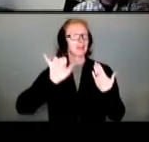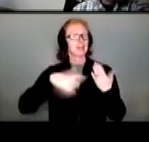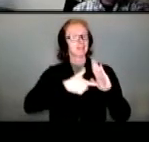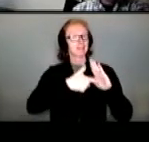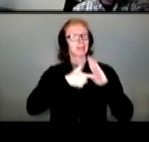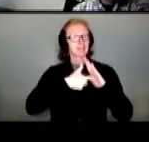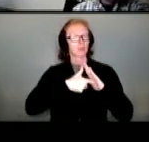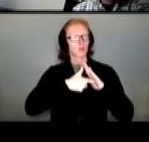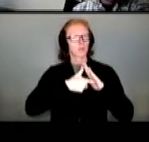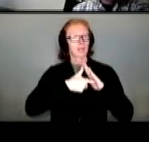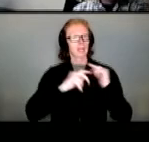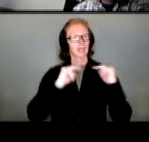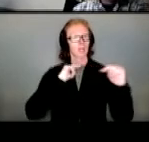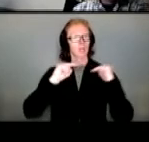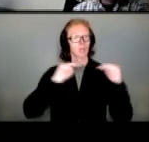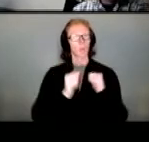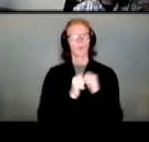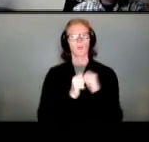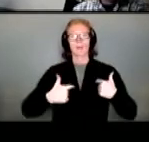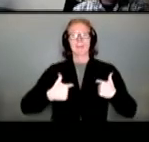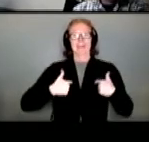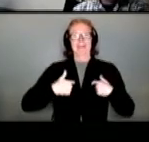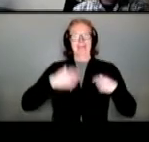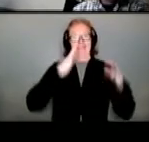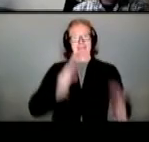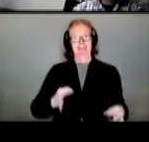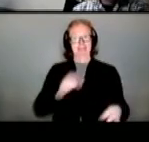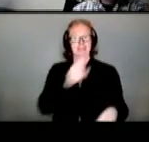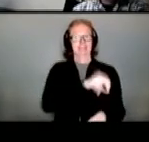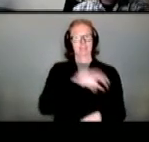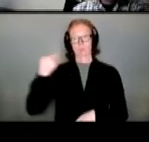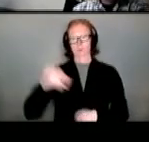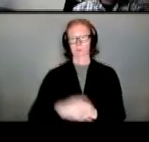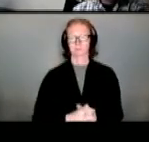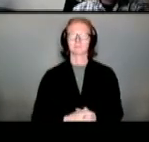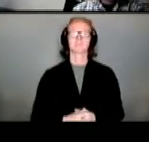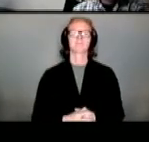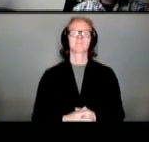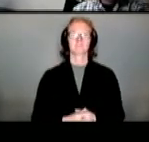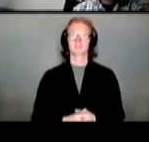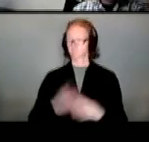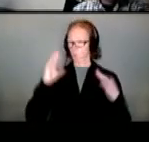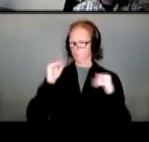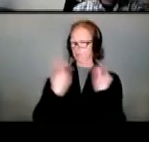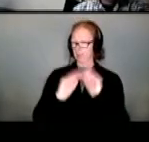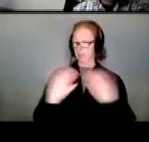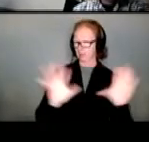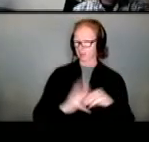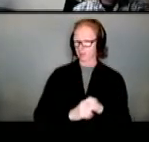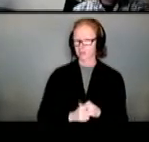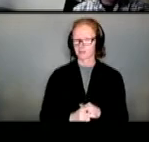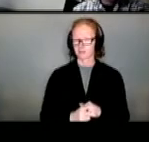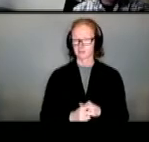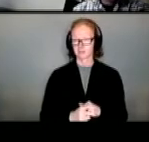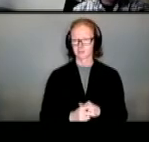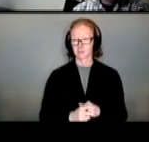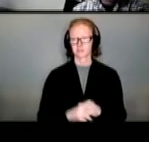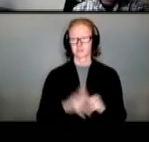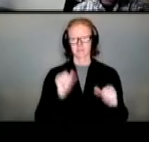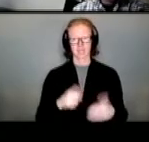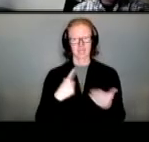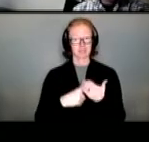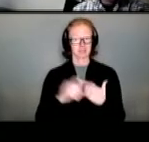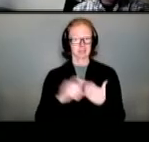of bargaining without me conceding for sure that that is or not. So I hope that helps. And I can go over some